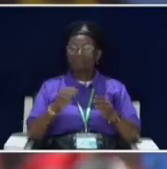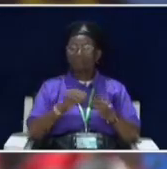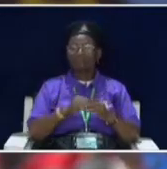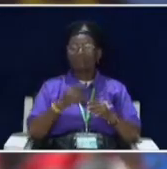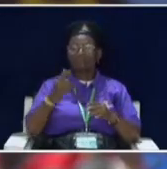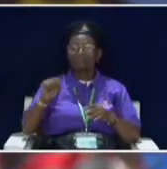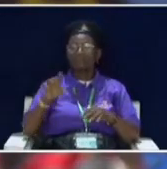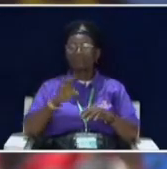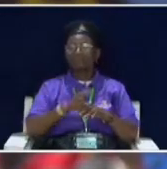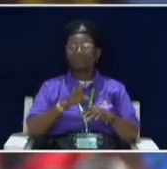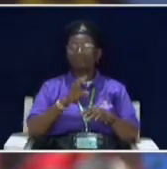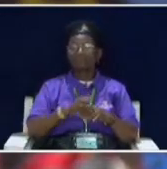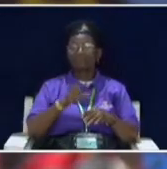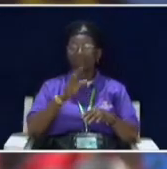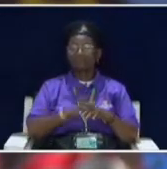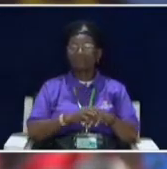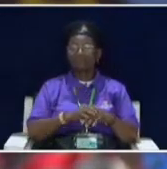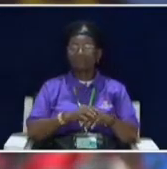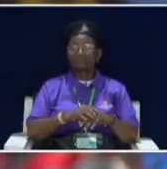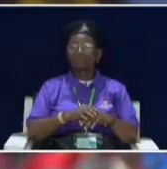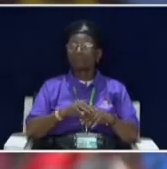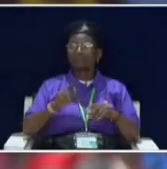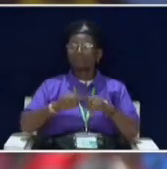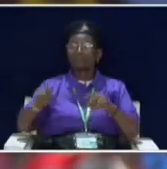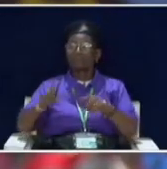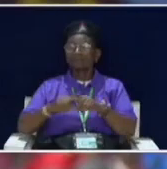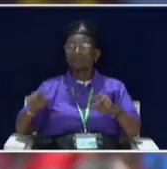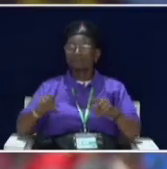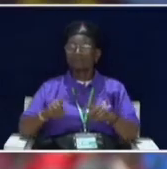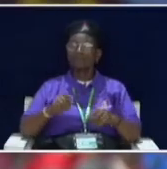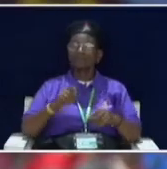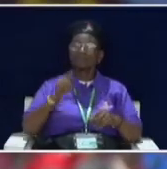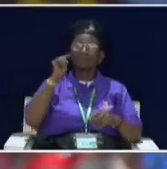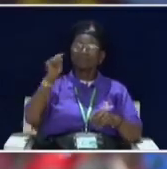of the various testimonies he was trying to rush